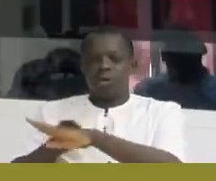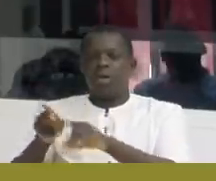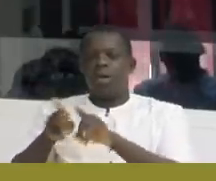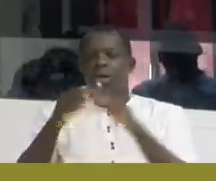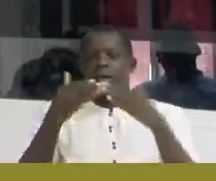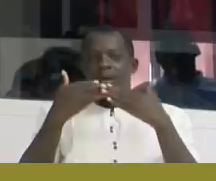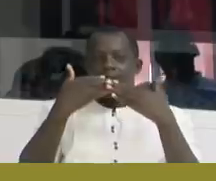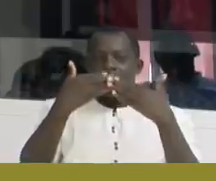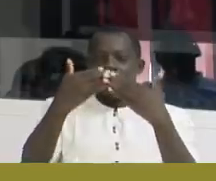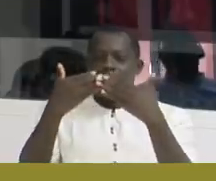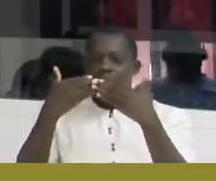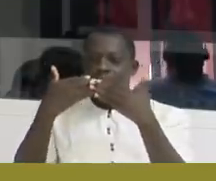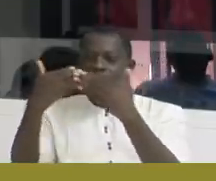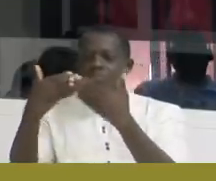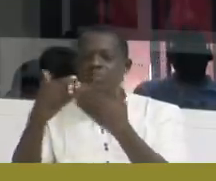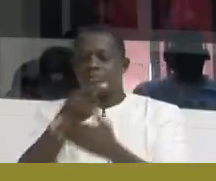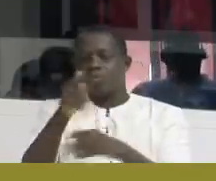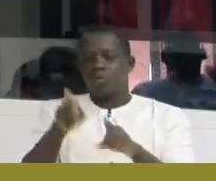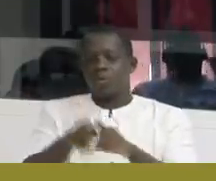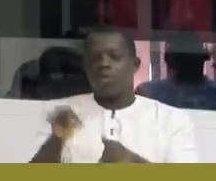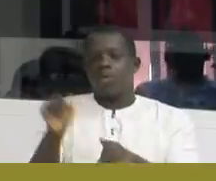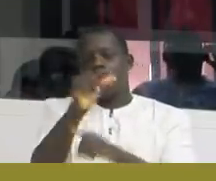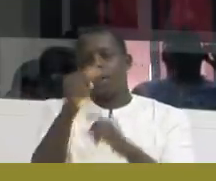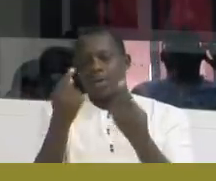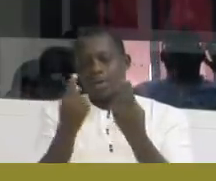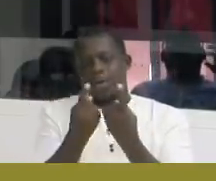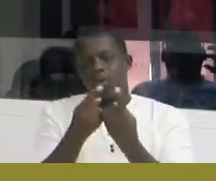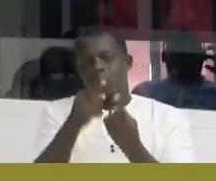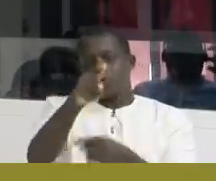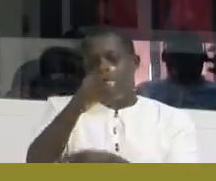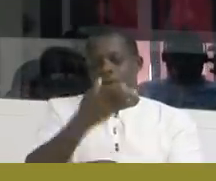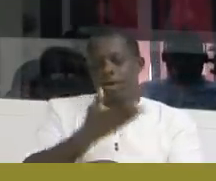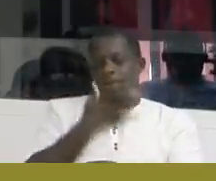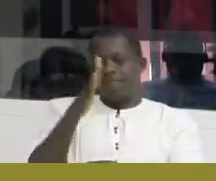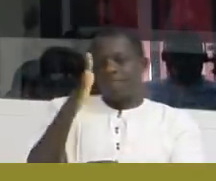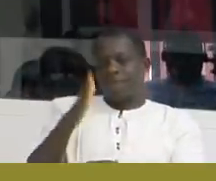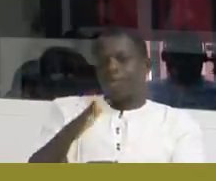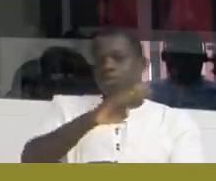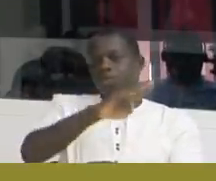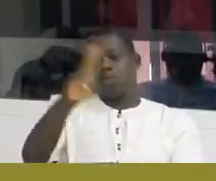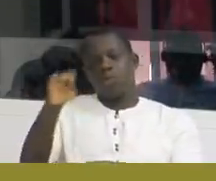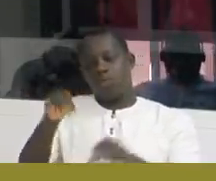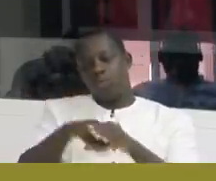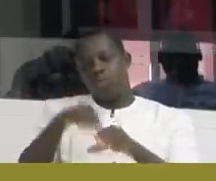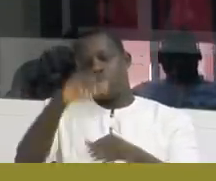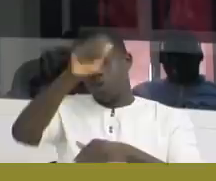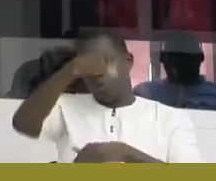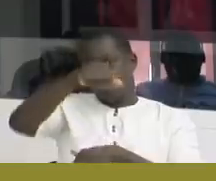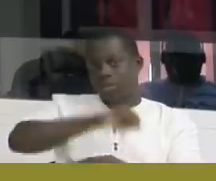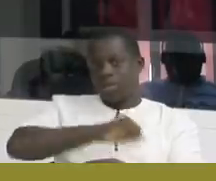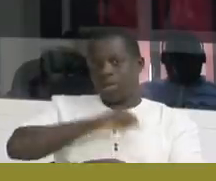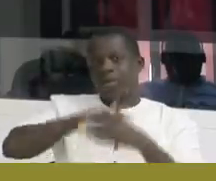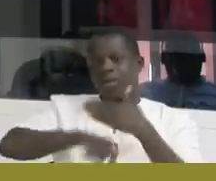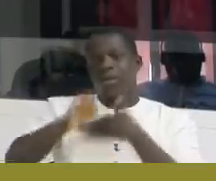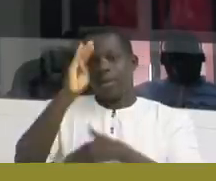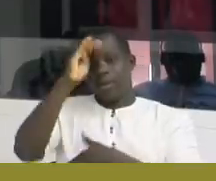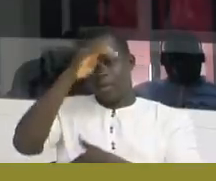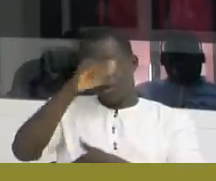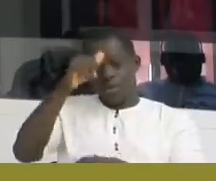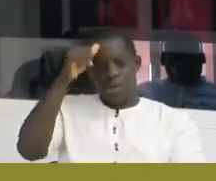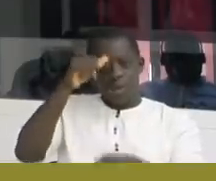informing you that, among other things, you have a right not to incriminate yourself. Do you recall that? Yes, I do.